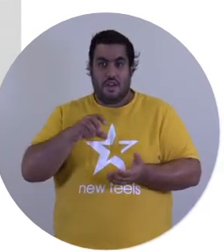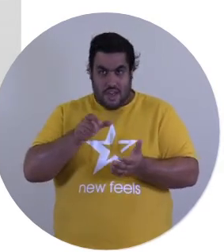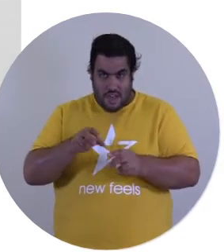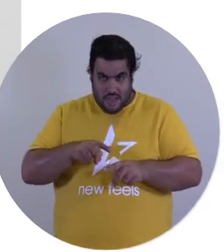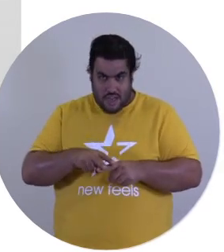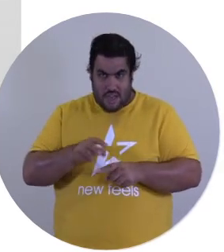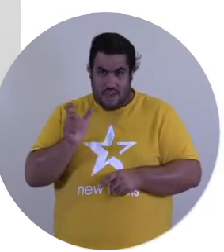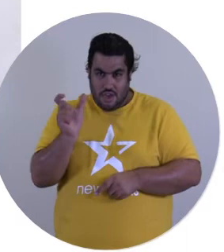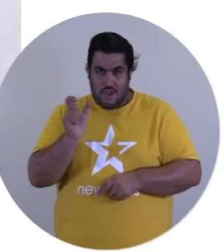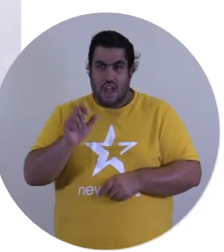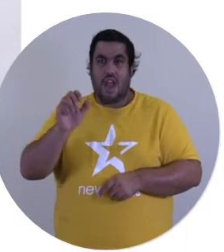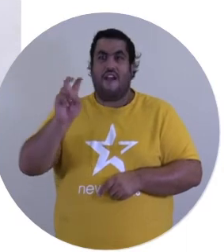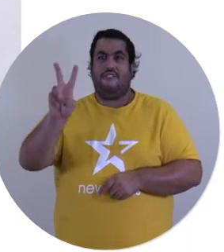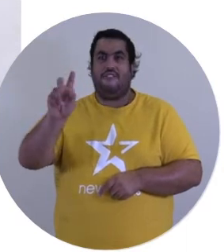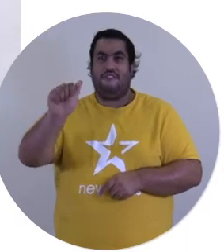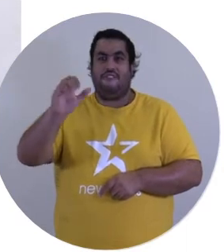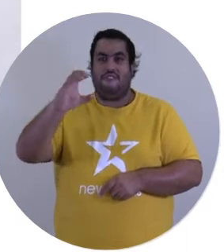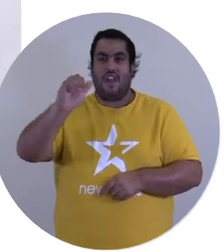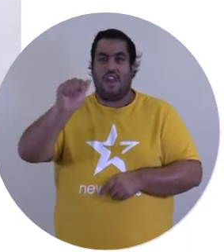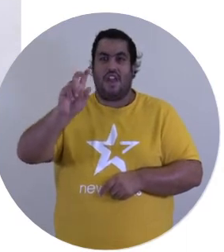There were no cars there.